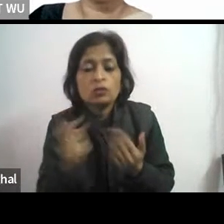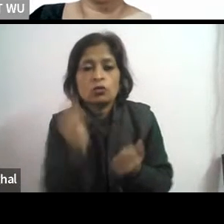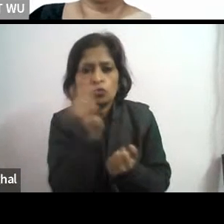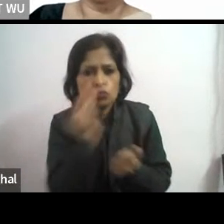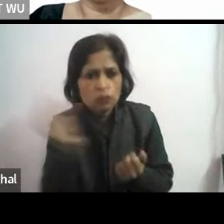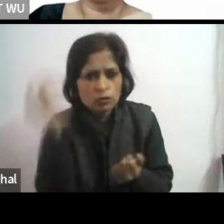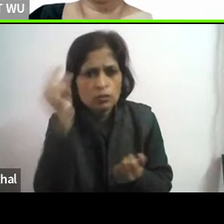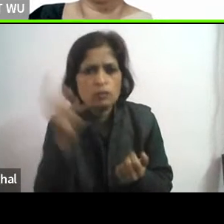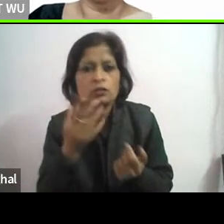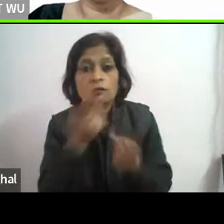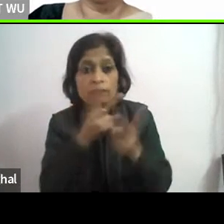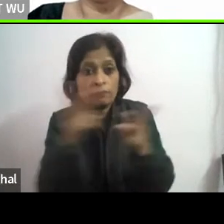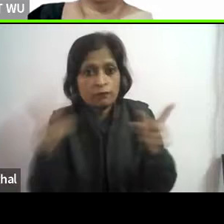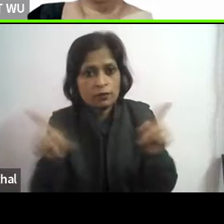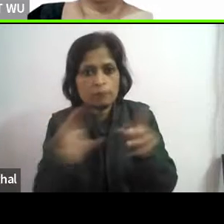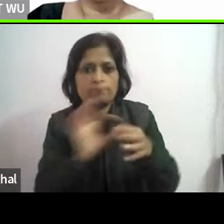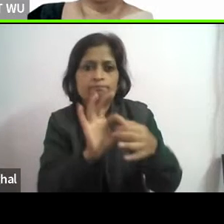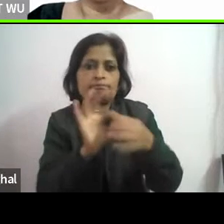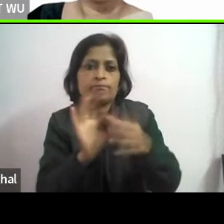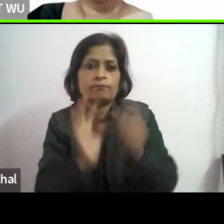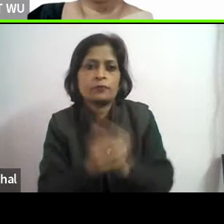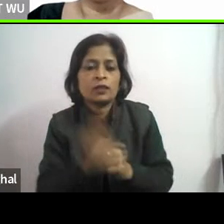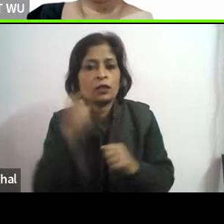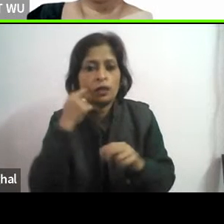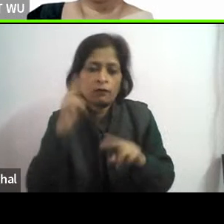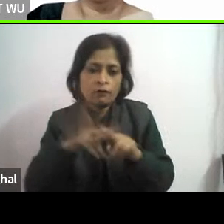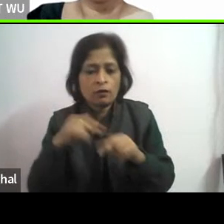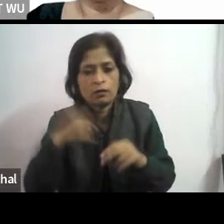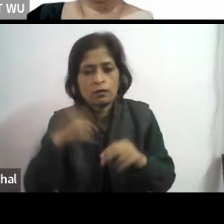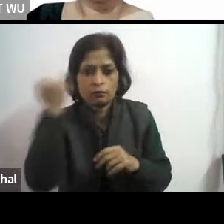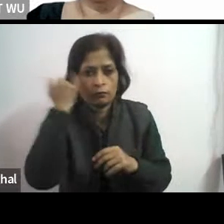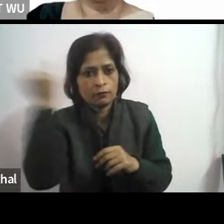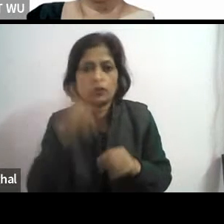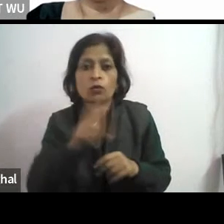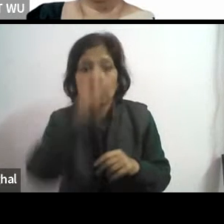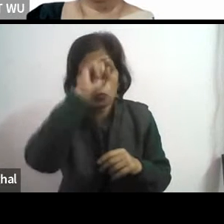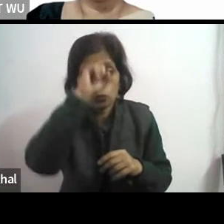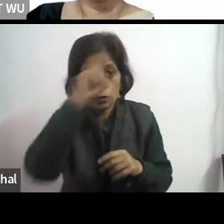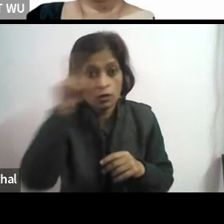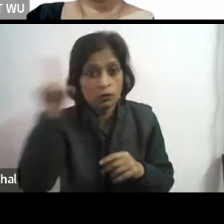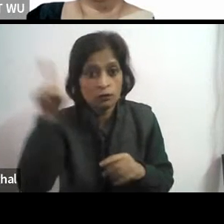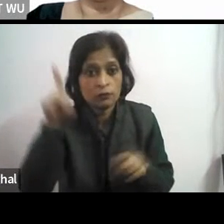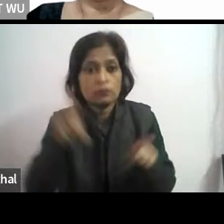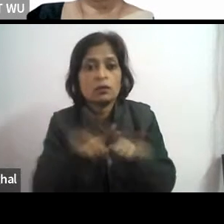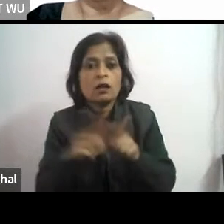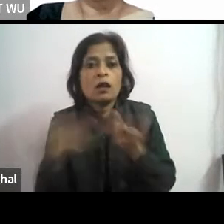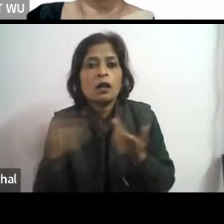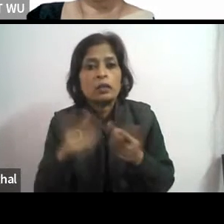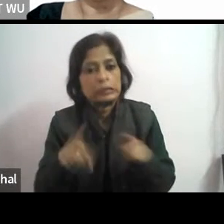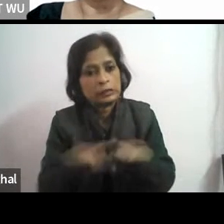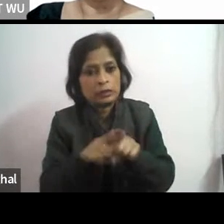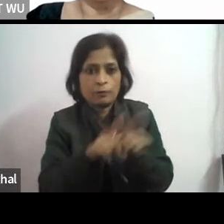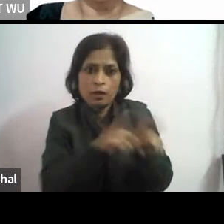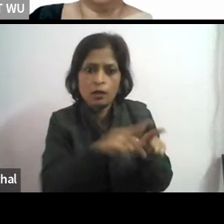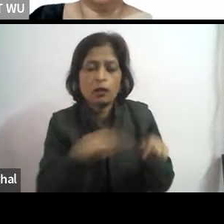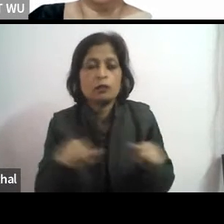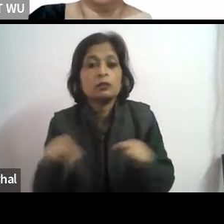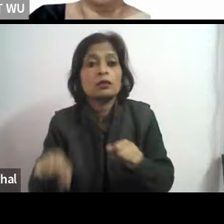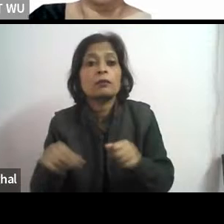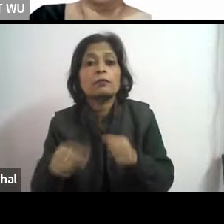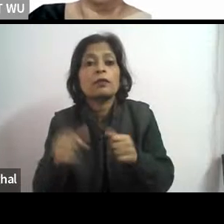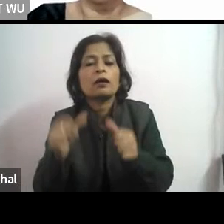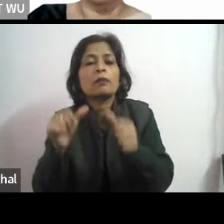across that state. For example, when Gujarat will have such kind of platform, Ambedkar Open